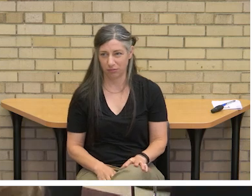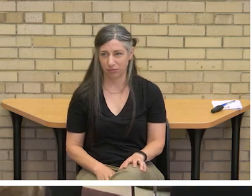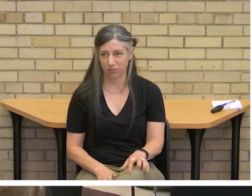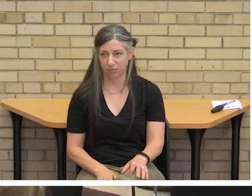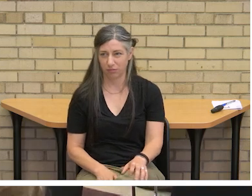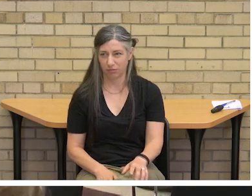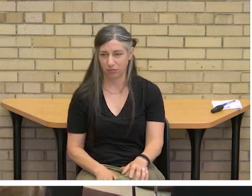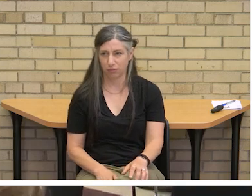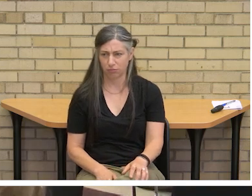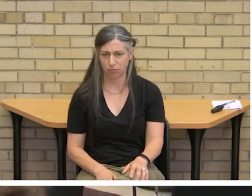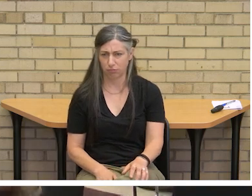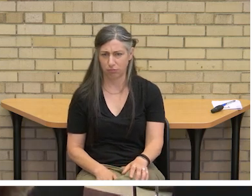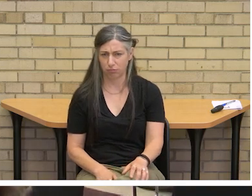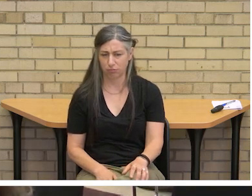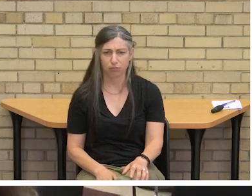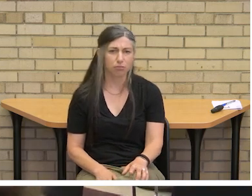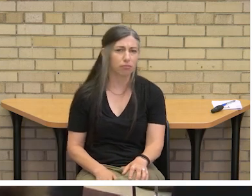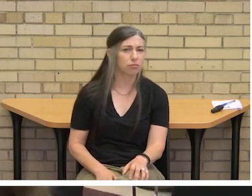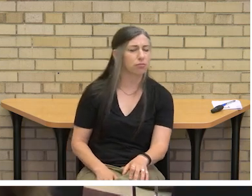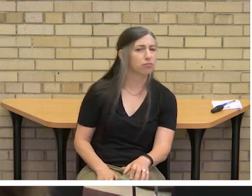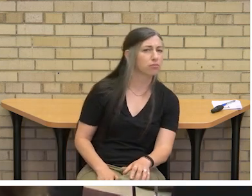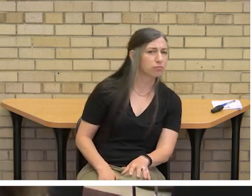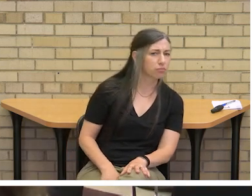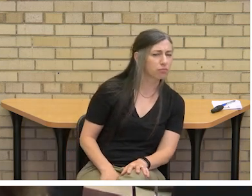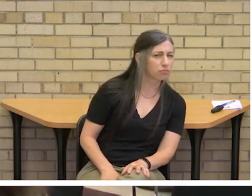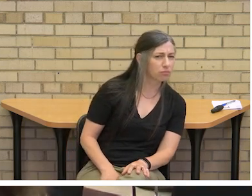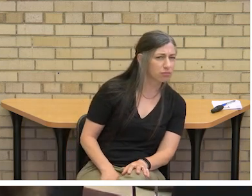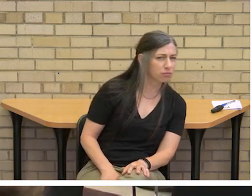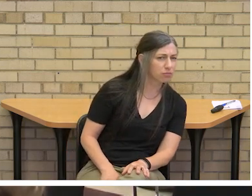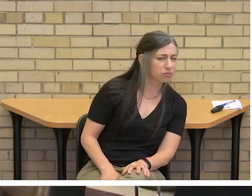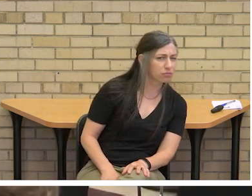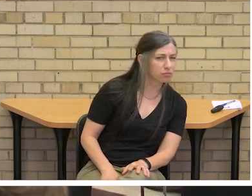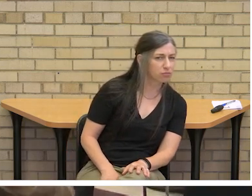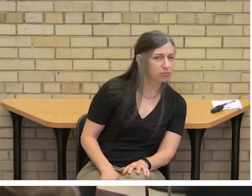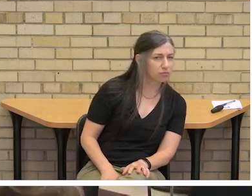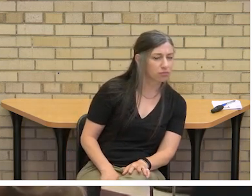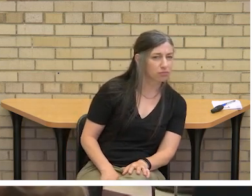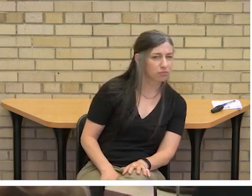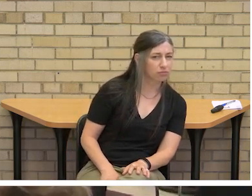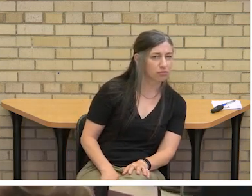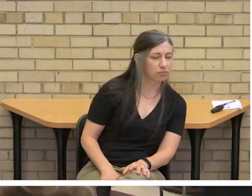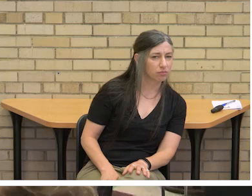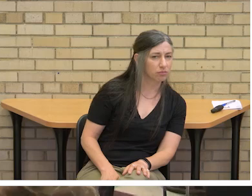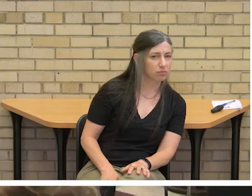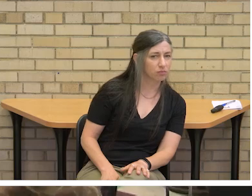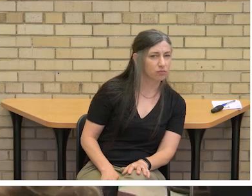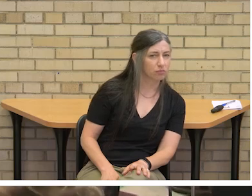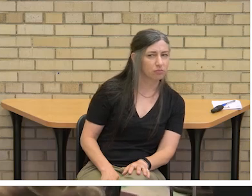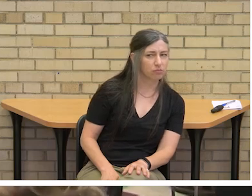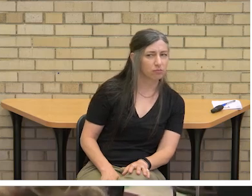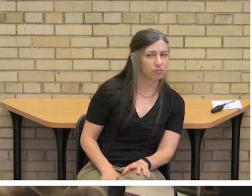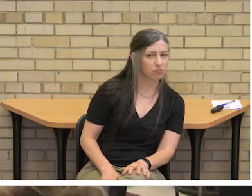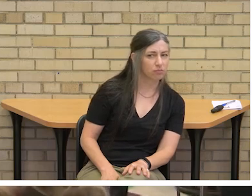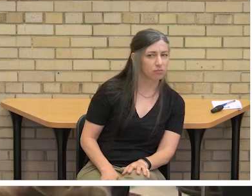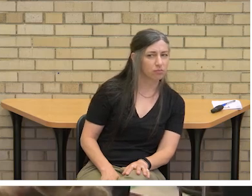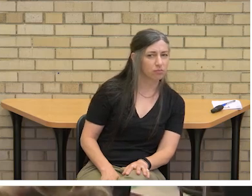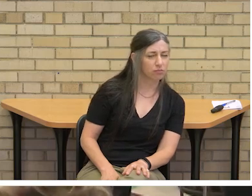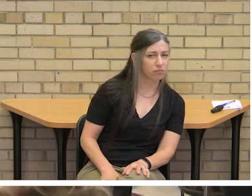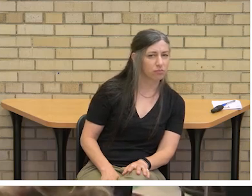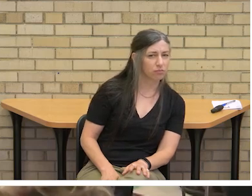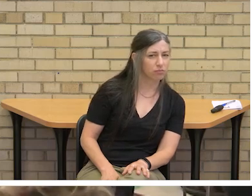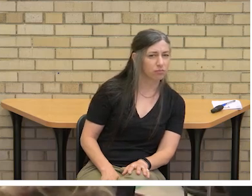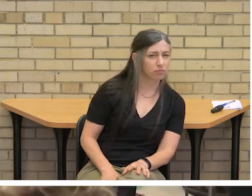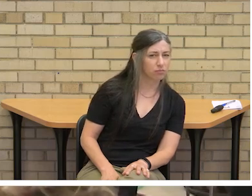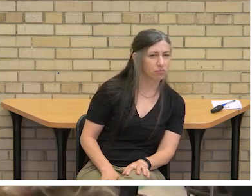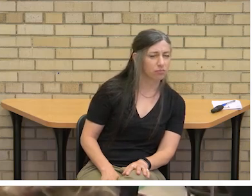I know what you're talking about where it's branching off, but then you also have the traffic coming across Panther Hollow, which is going to be headed to Charter